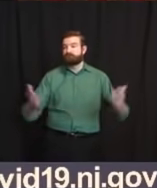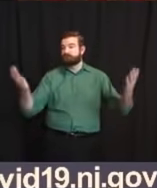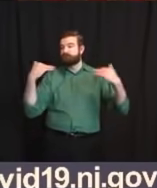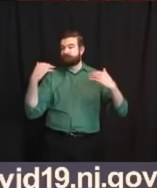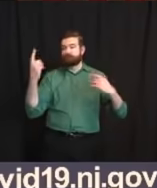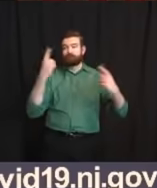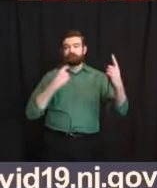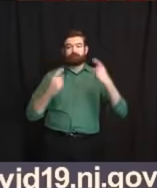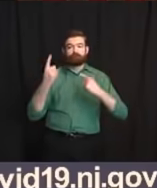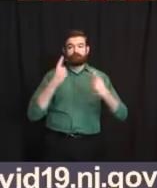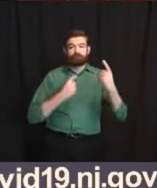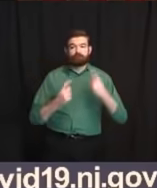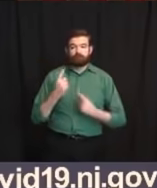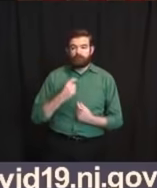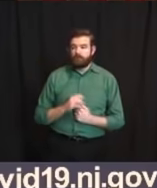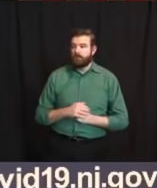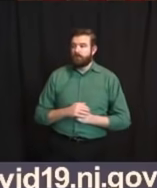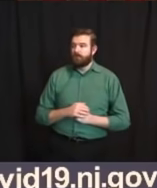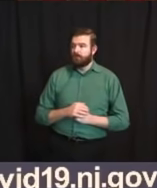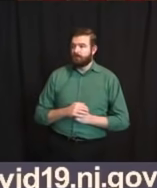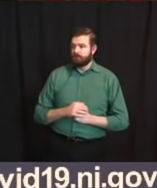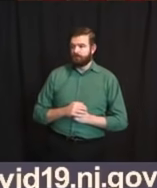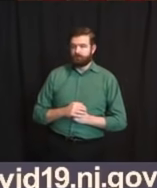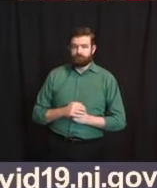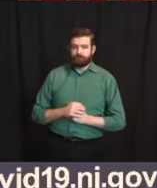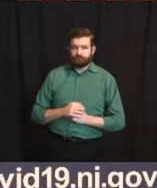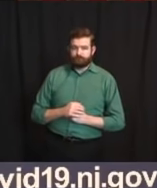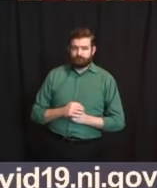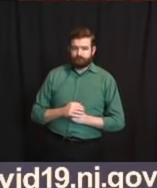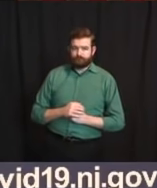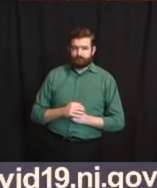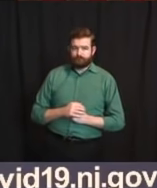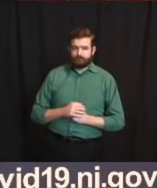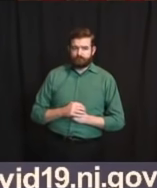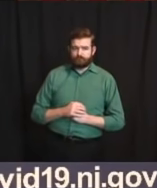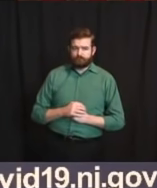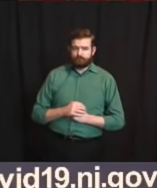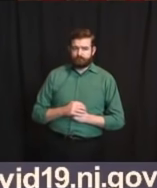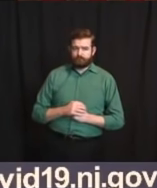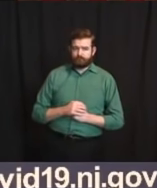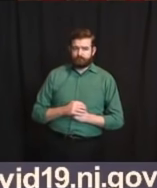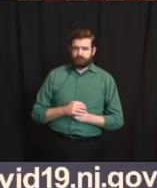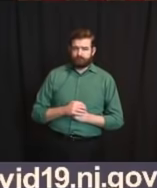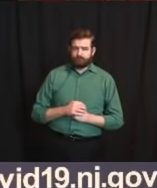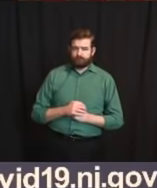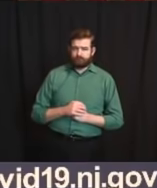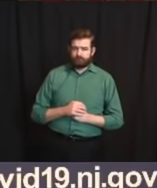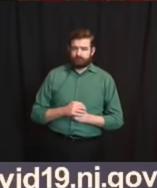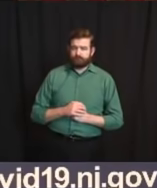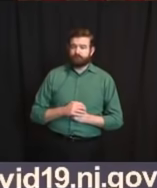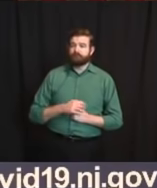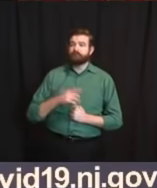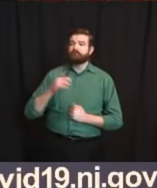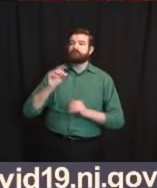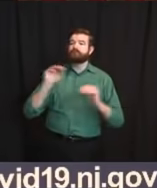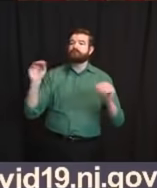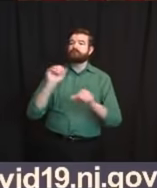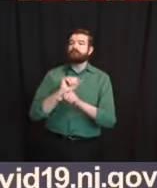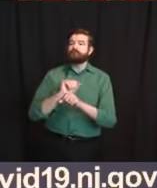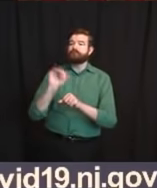Residents say they're still frustrated about unemployment and they keep getting the same answers on it. When should they expect to get Get that closer. Oh,